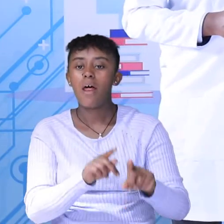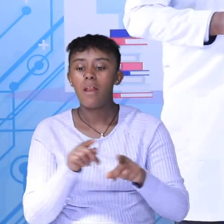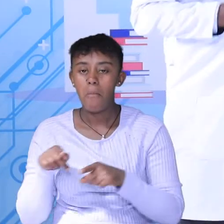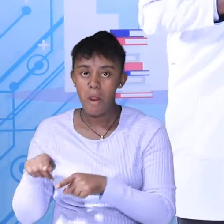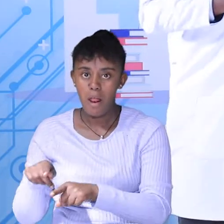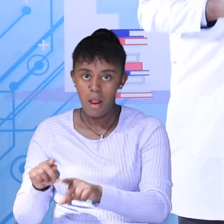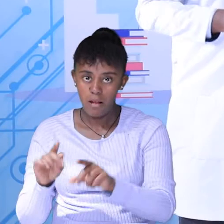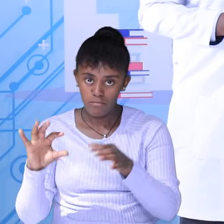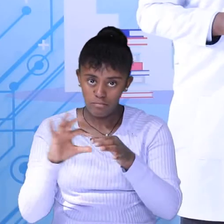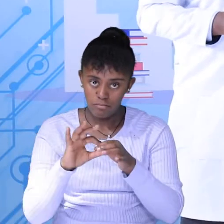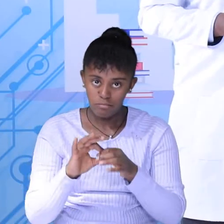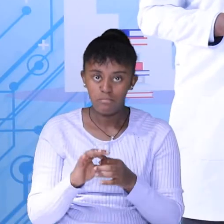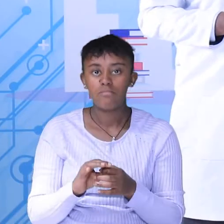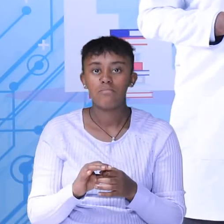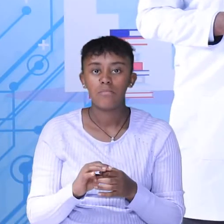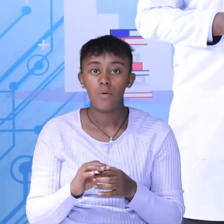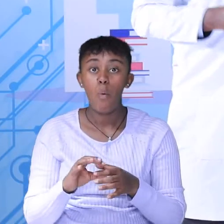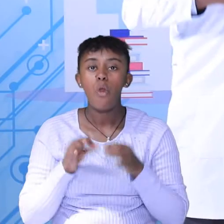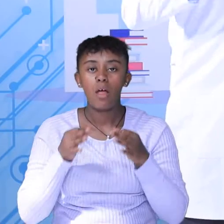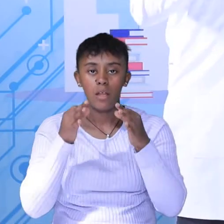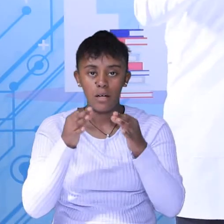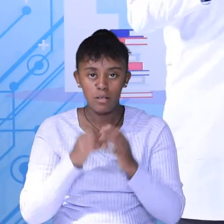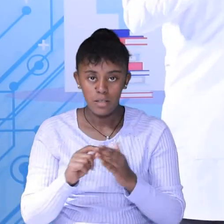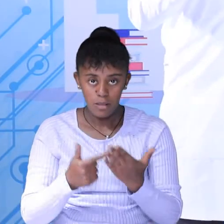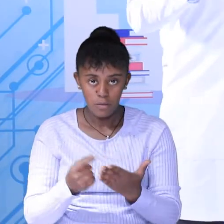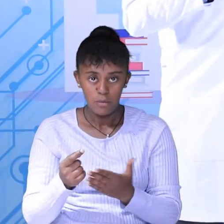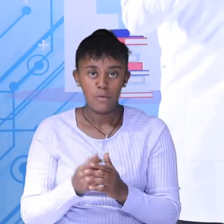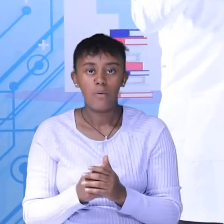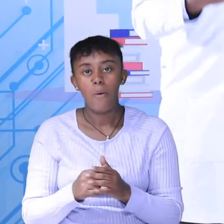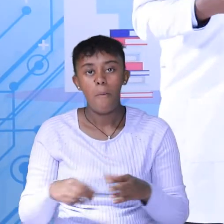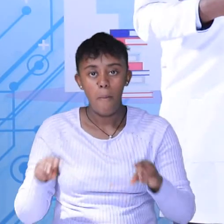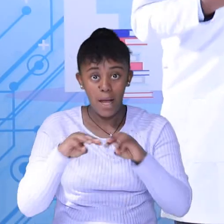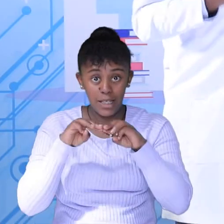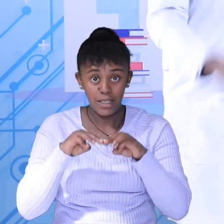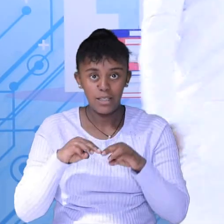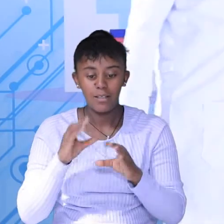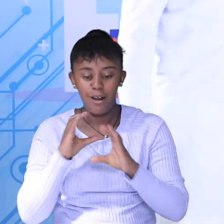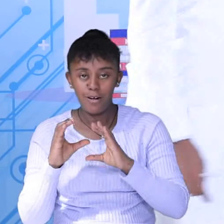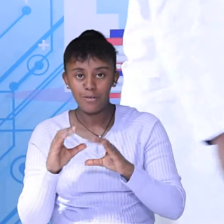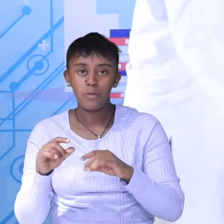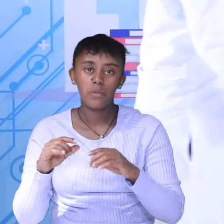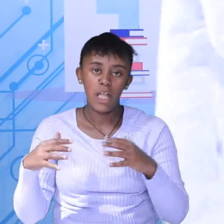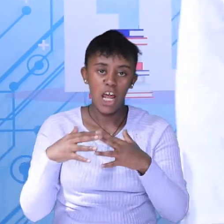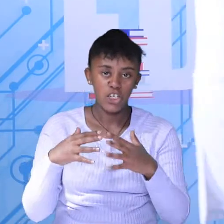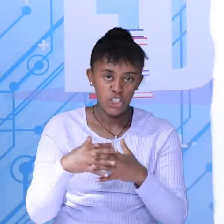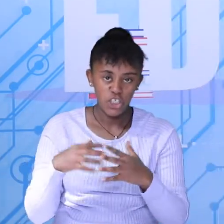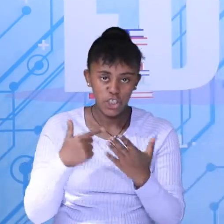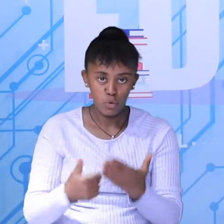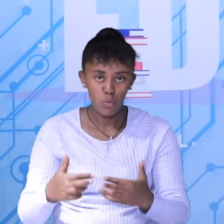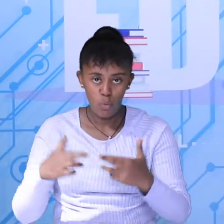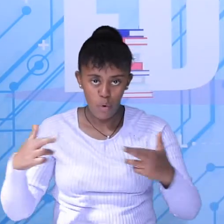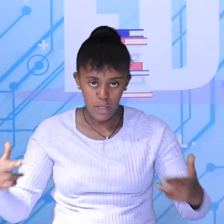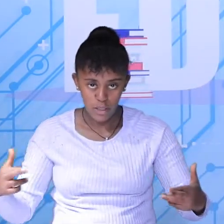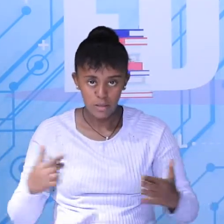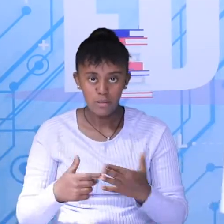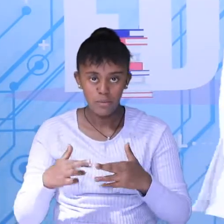conductors. On these two parallel current carrying conductor, there will be a magnetic interaction between these two wires. If this